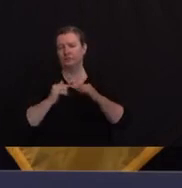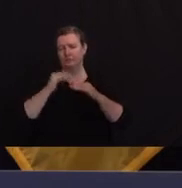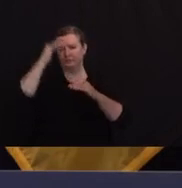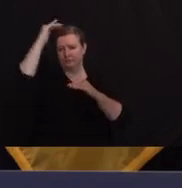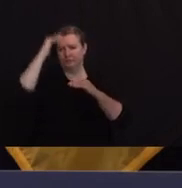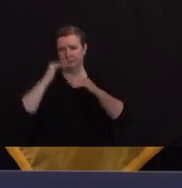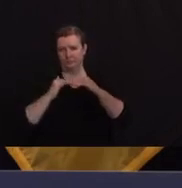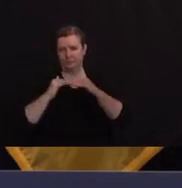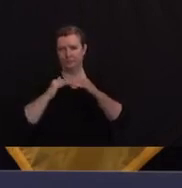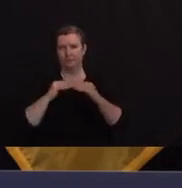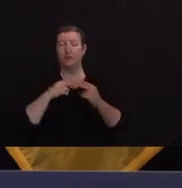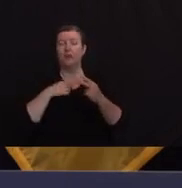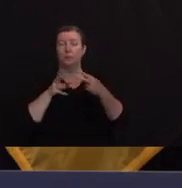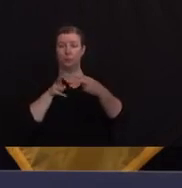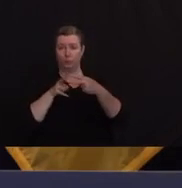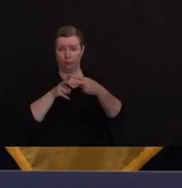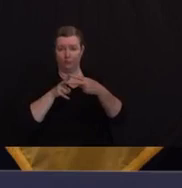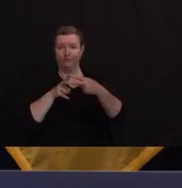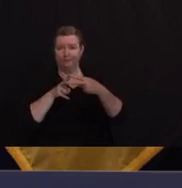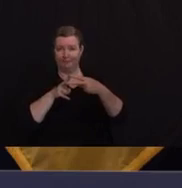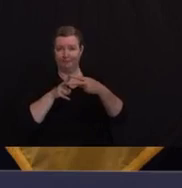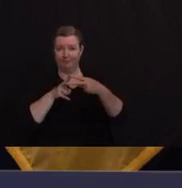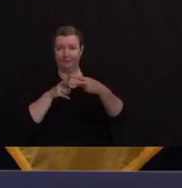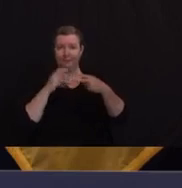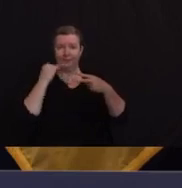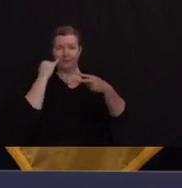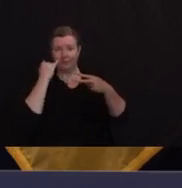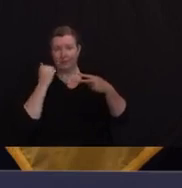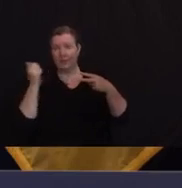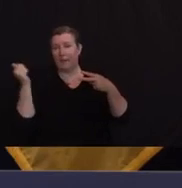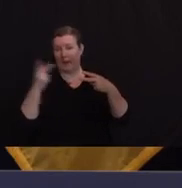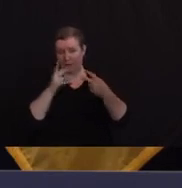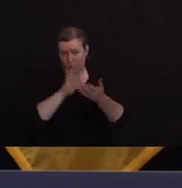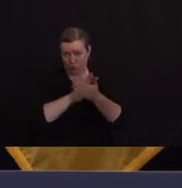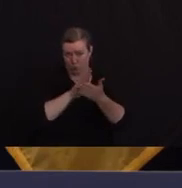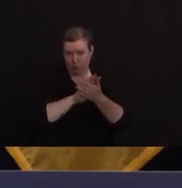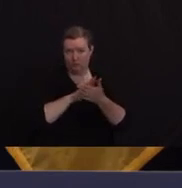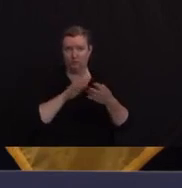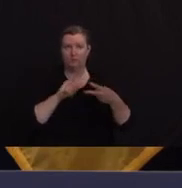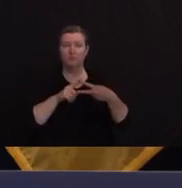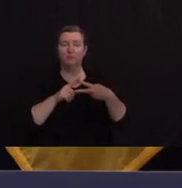principles in terms of back to school. One, most importantly, keep everybody safe.